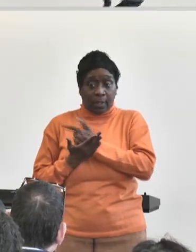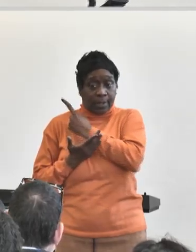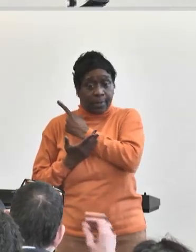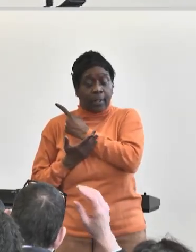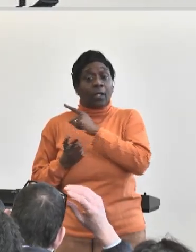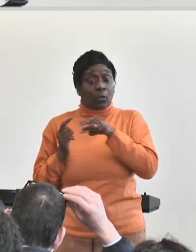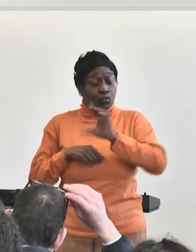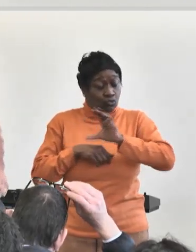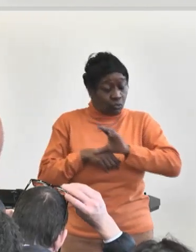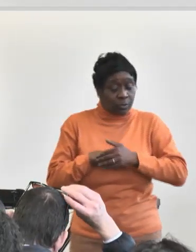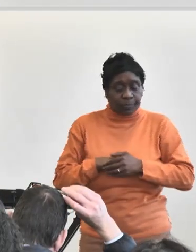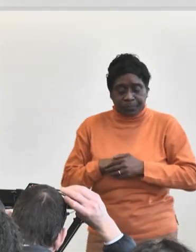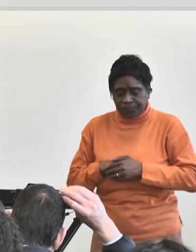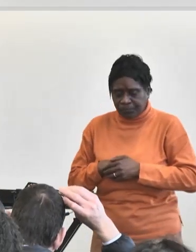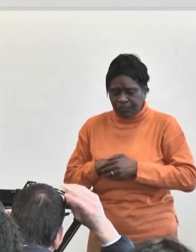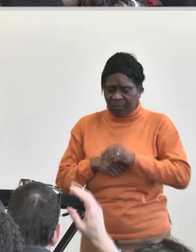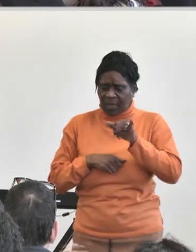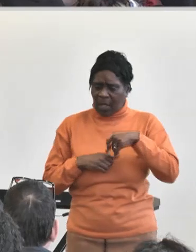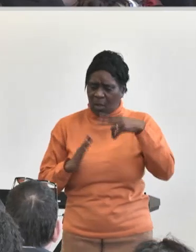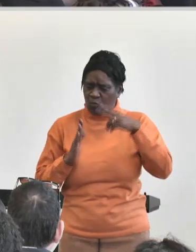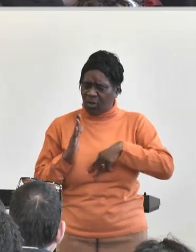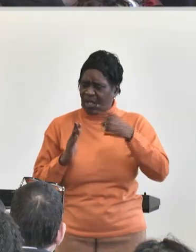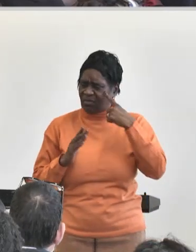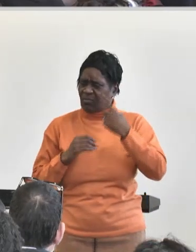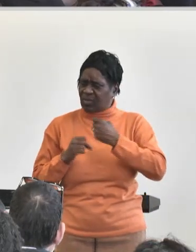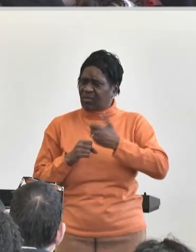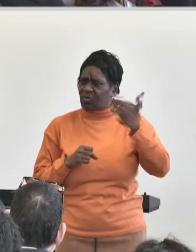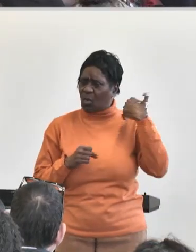There was a church that I read about years ago.